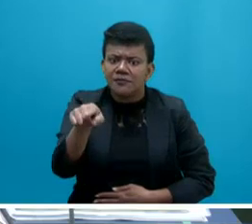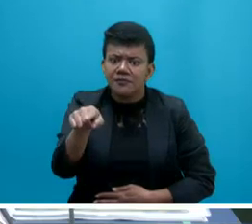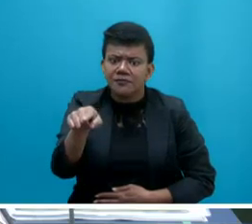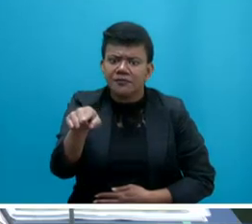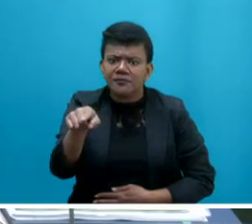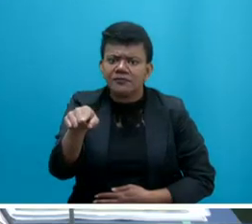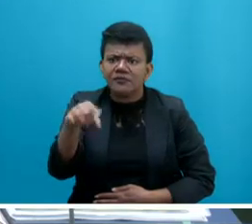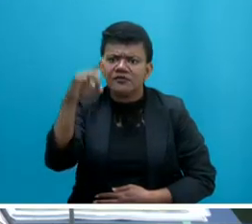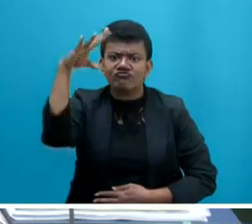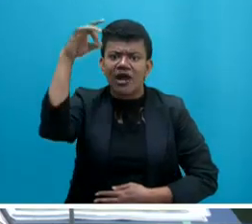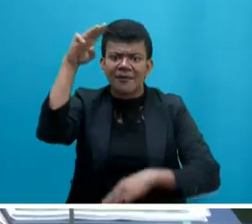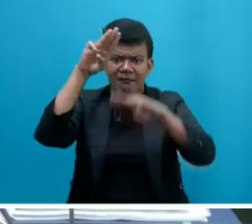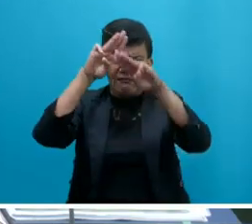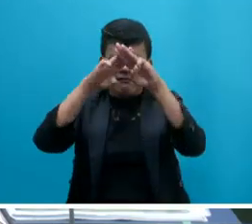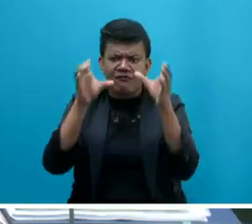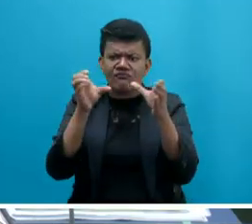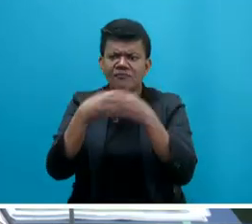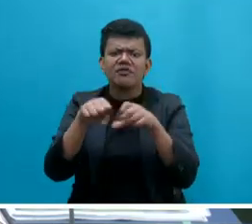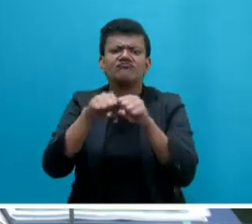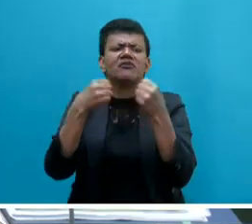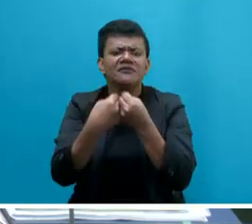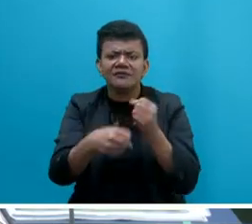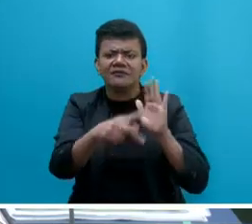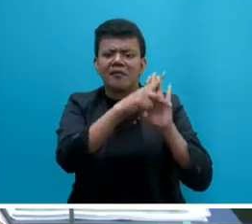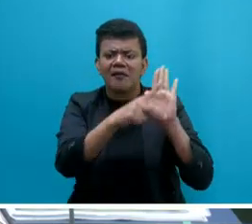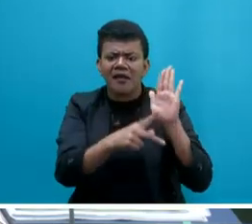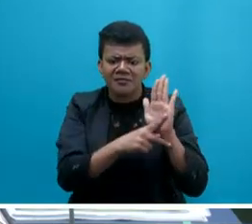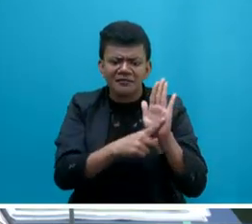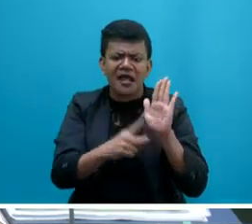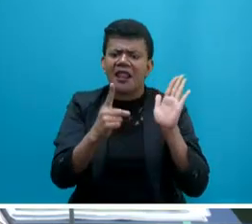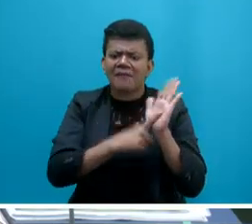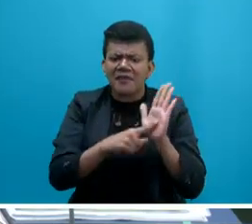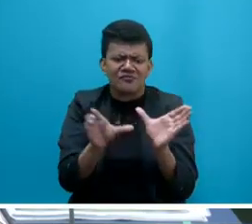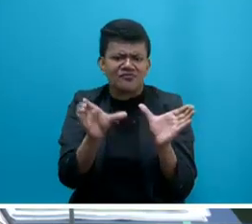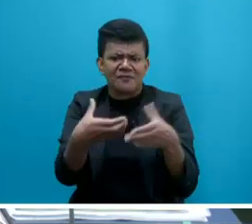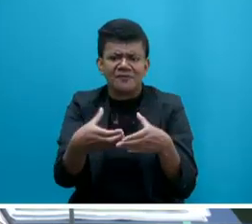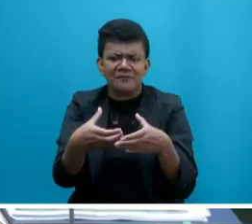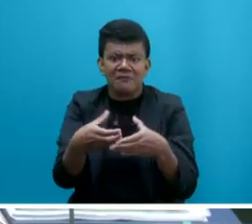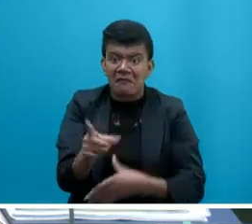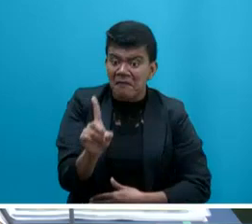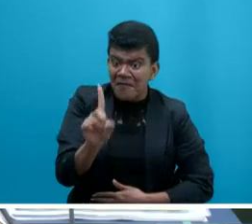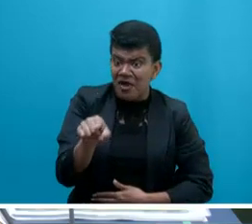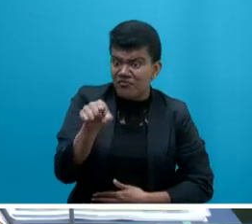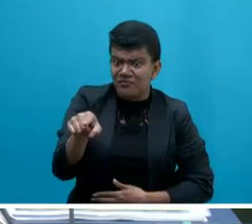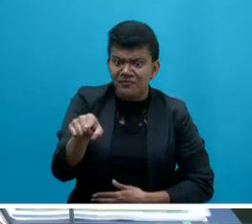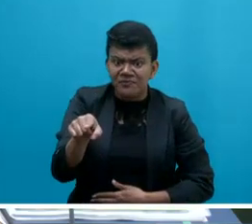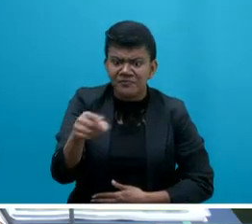Democratic Liberal Party, but you have a staunch nationalist as your leader.